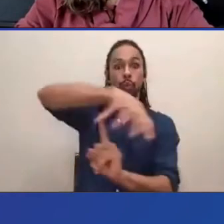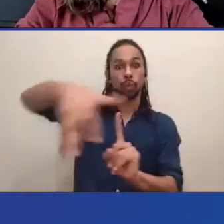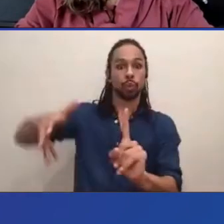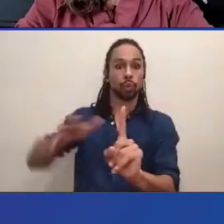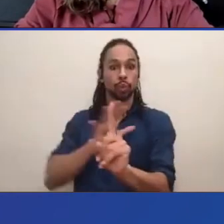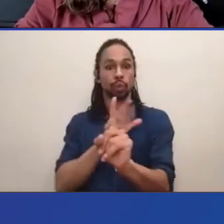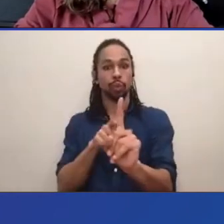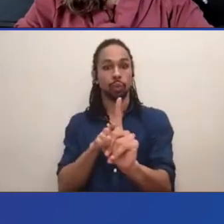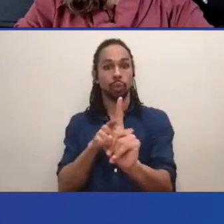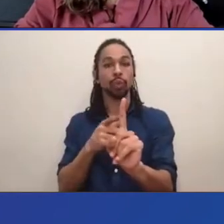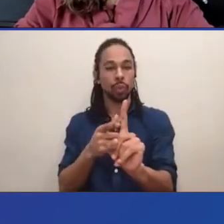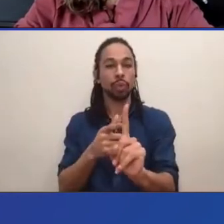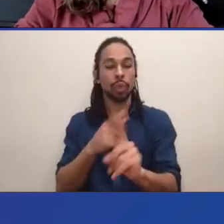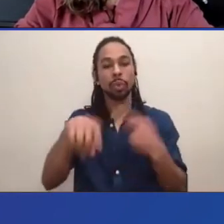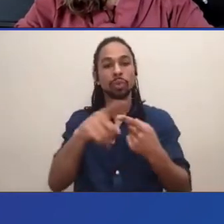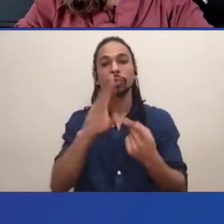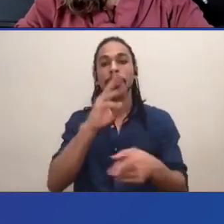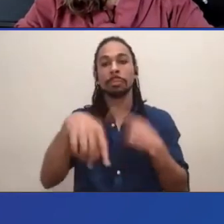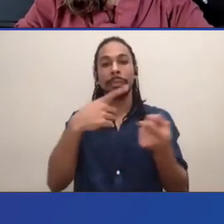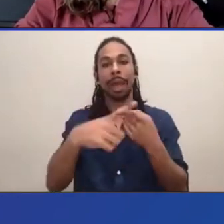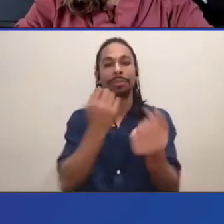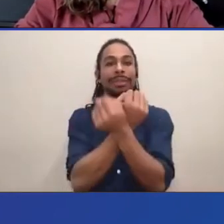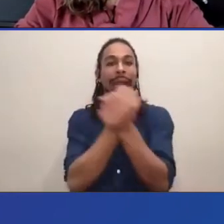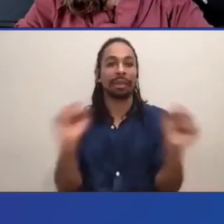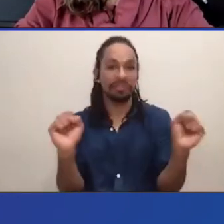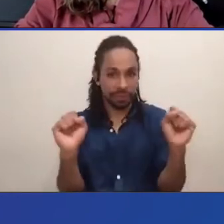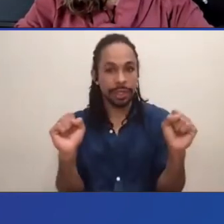talking about safety, when we're talking about